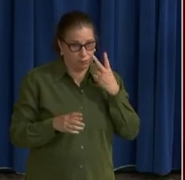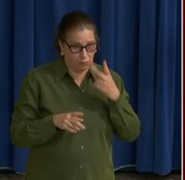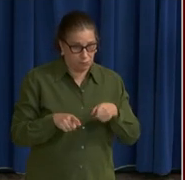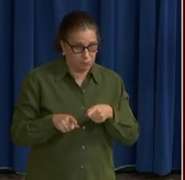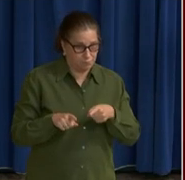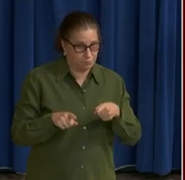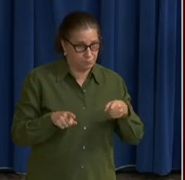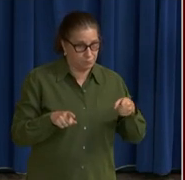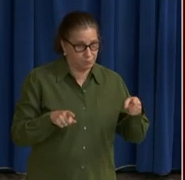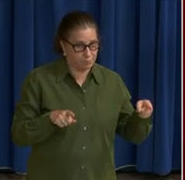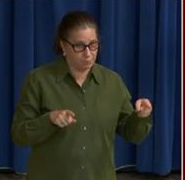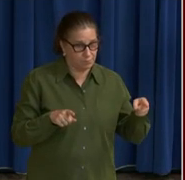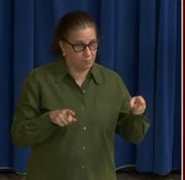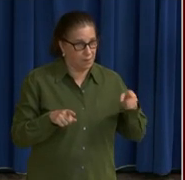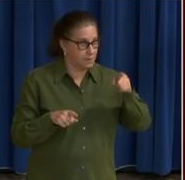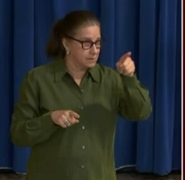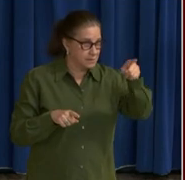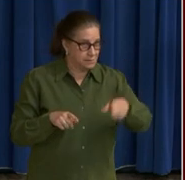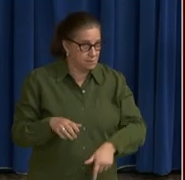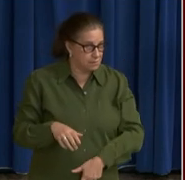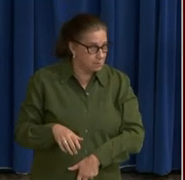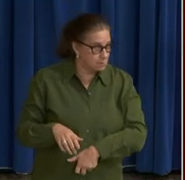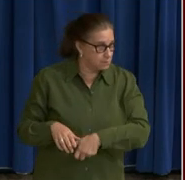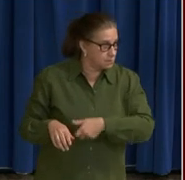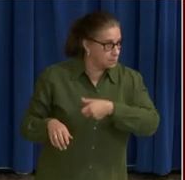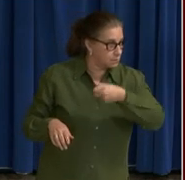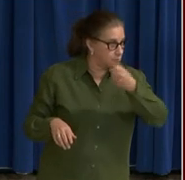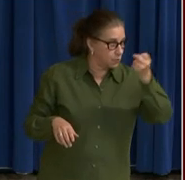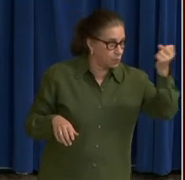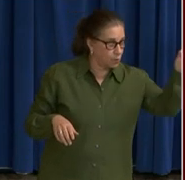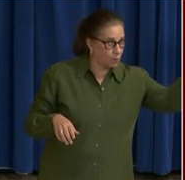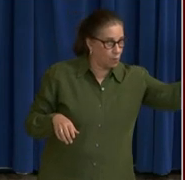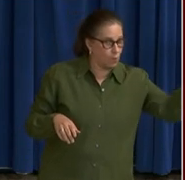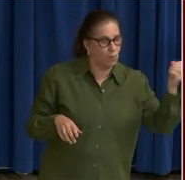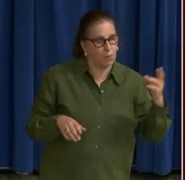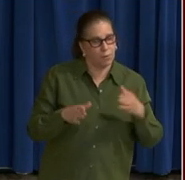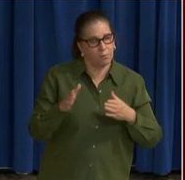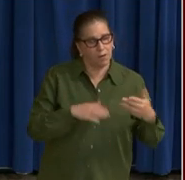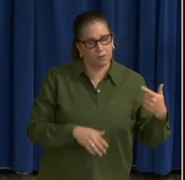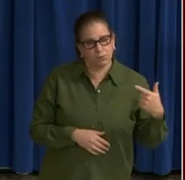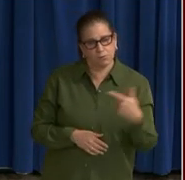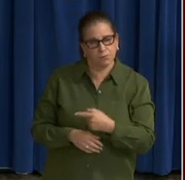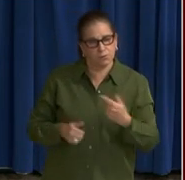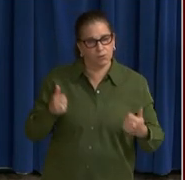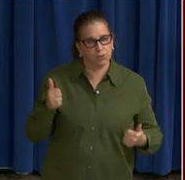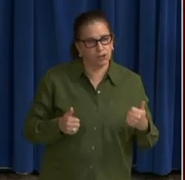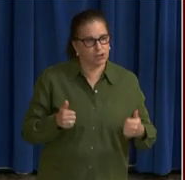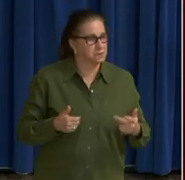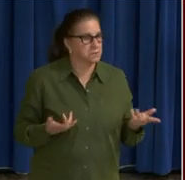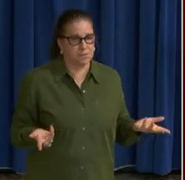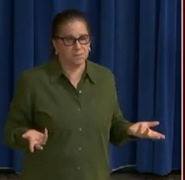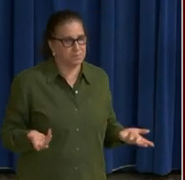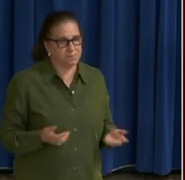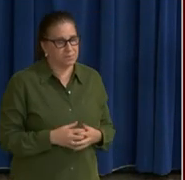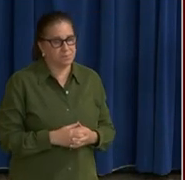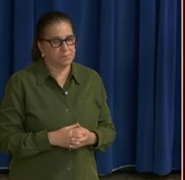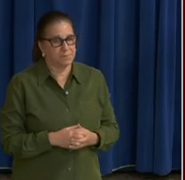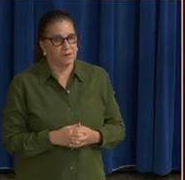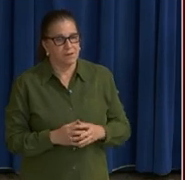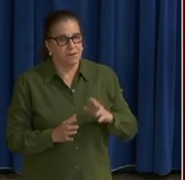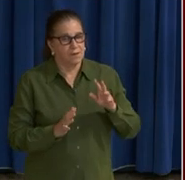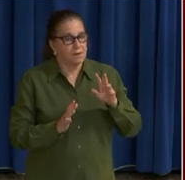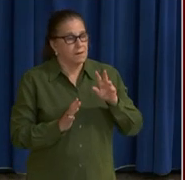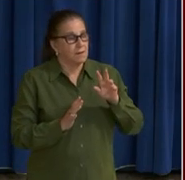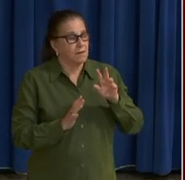weapon when he was hit, or do you believe he threw the weapon after he Let me just say this. The video has been put out so